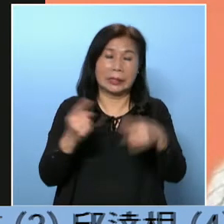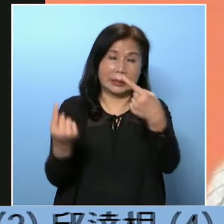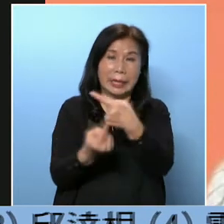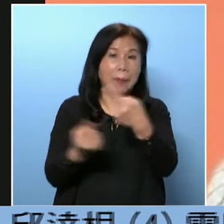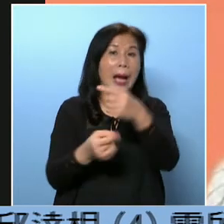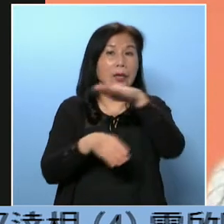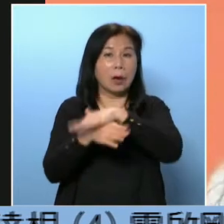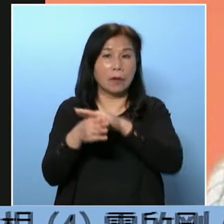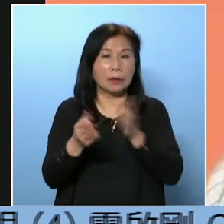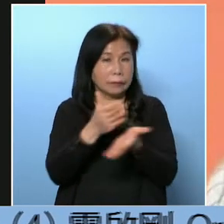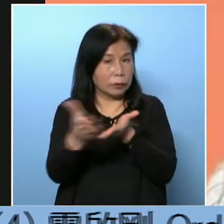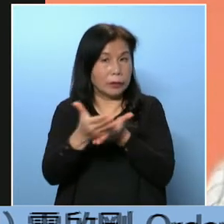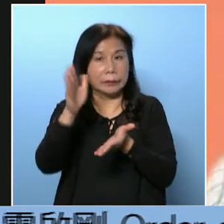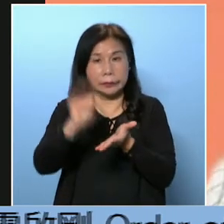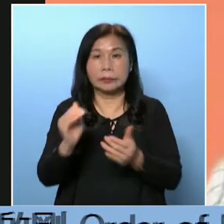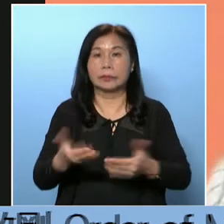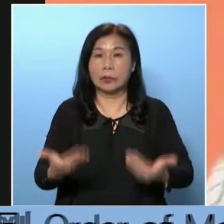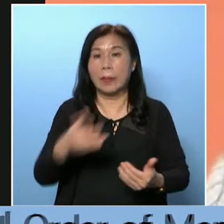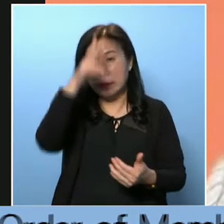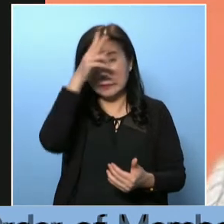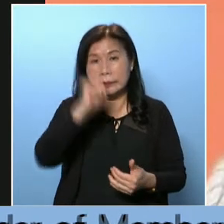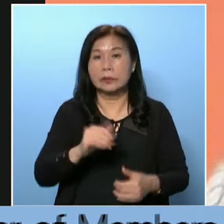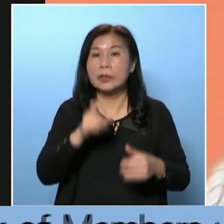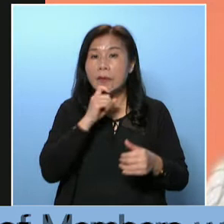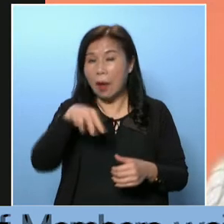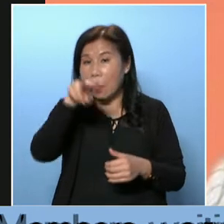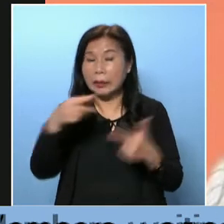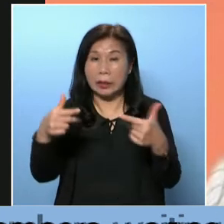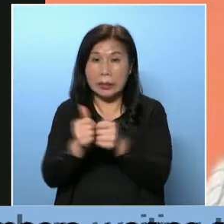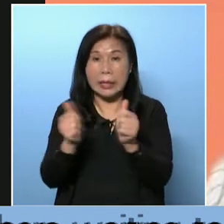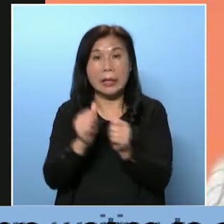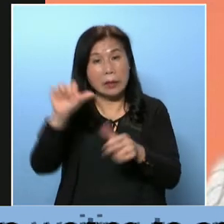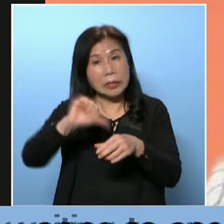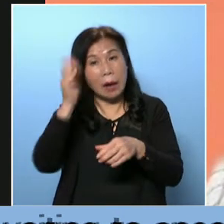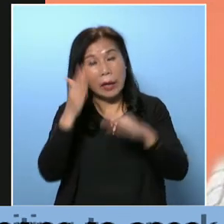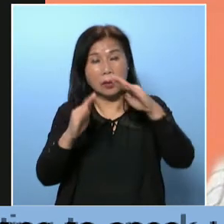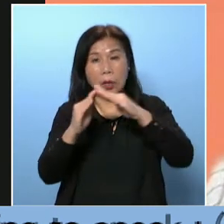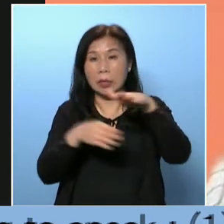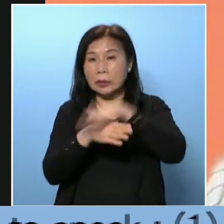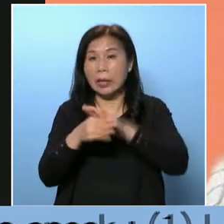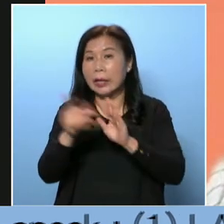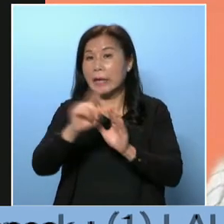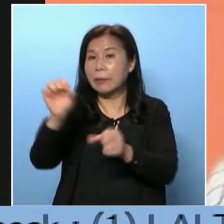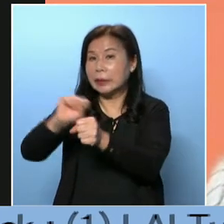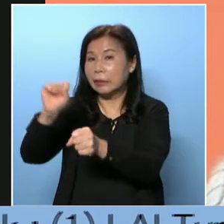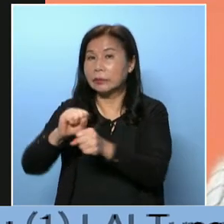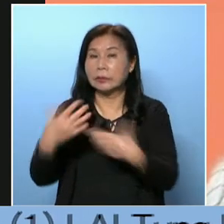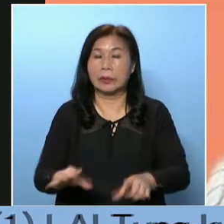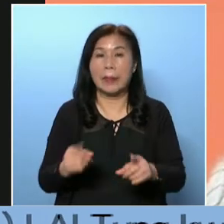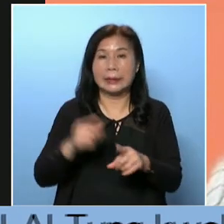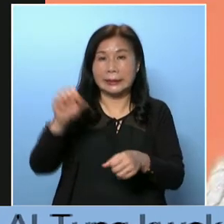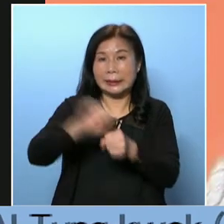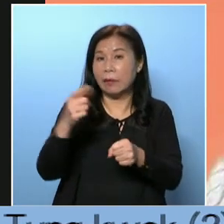Hope that we can provide more than 10,000 hotel rooms. After securing the right hotels, we need